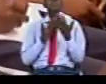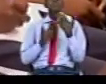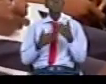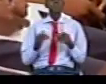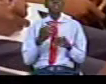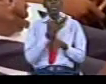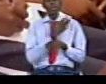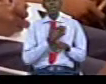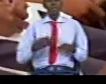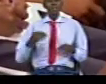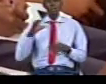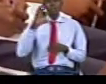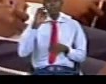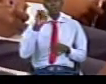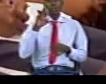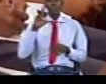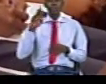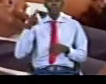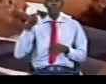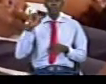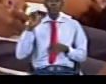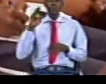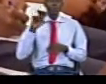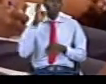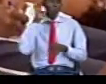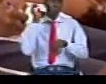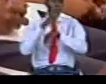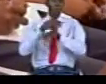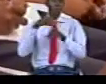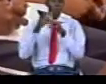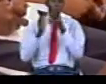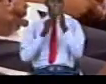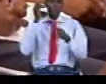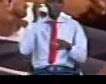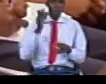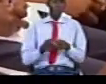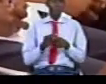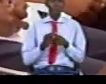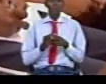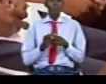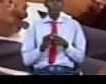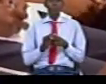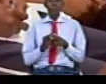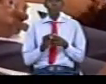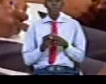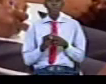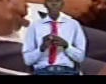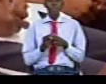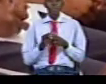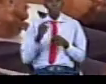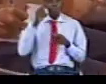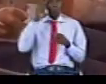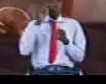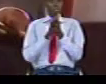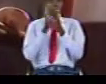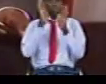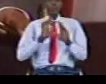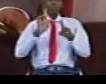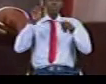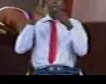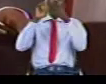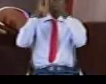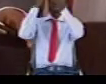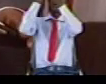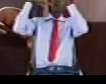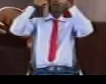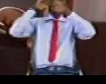you overcome. Pollution and perversion, you overcome. Saints go to heaven. Where do